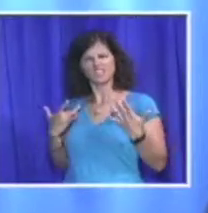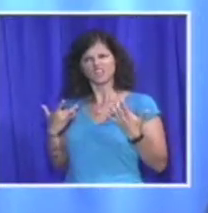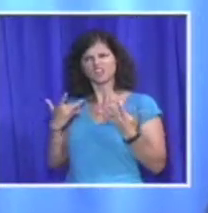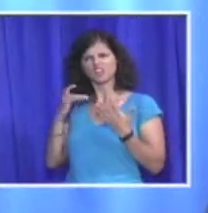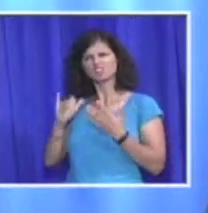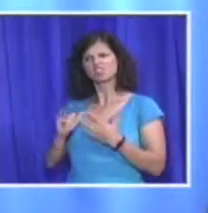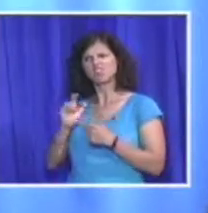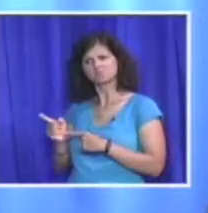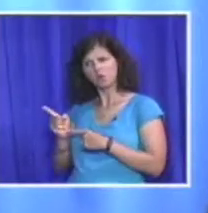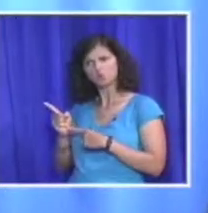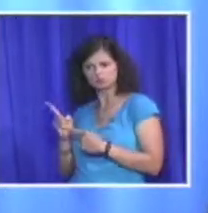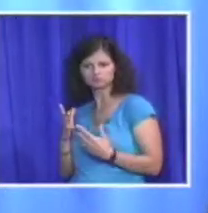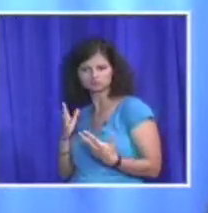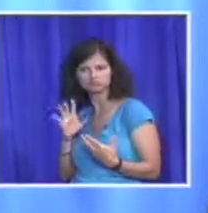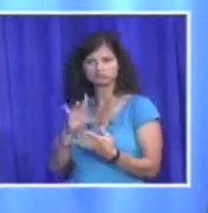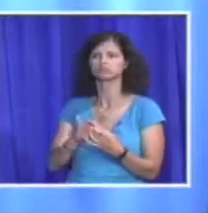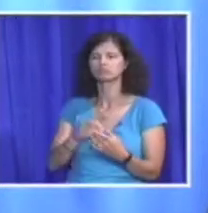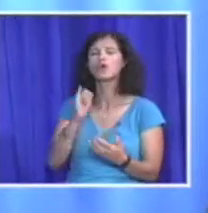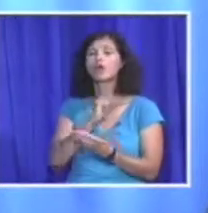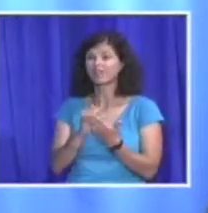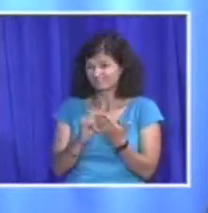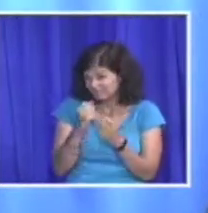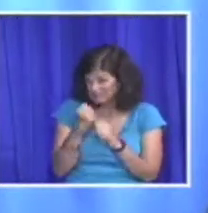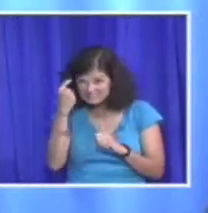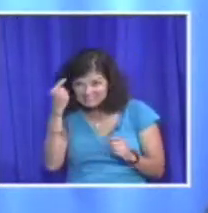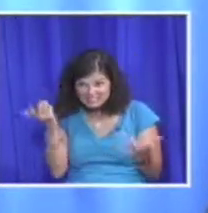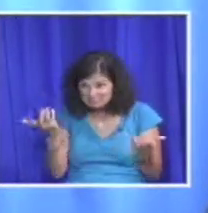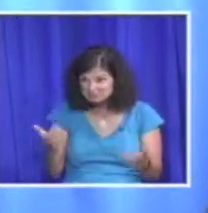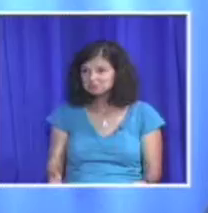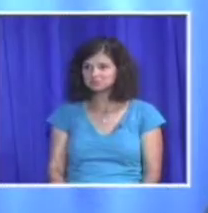where I'm at and then use that to create, if that makes sense.